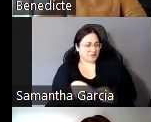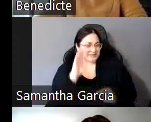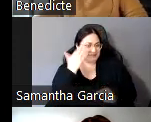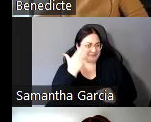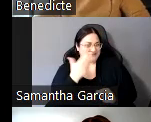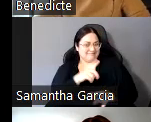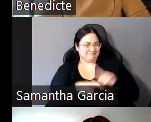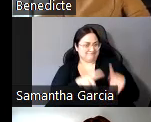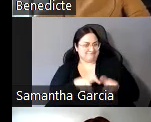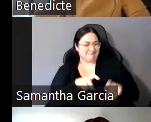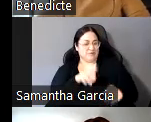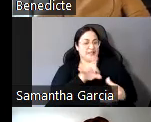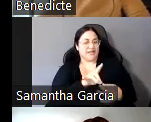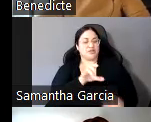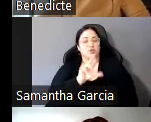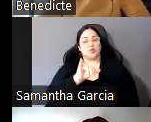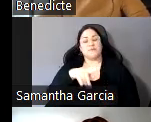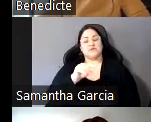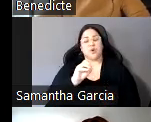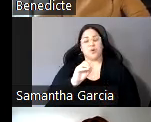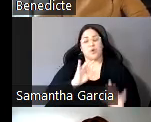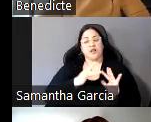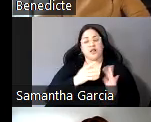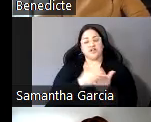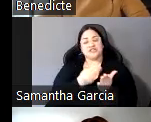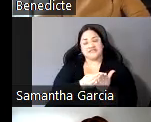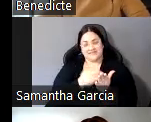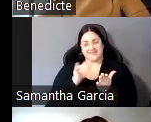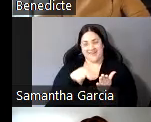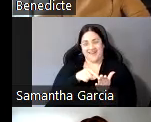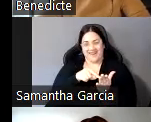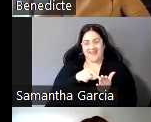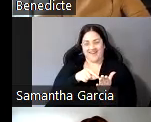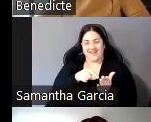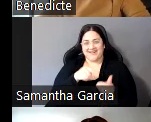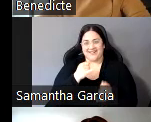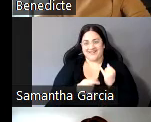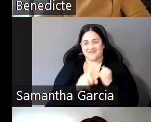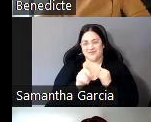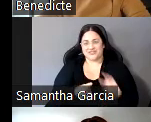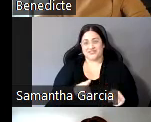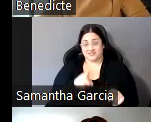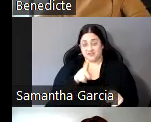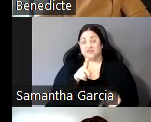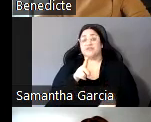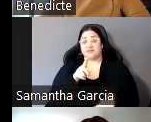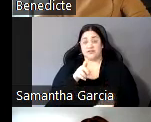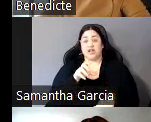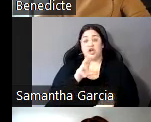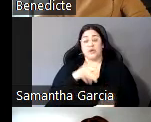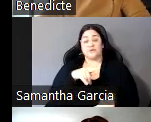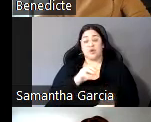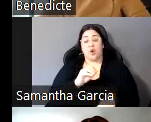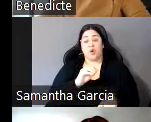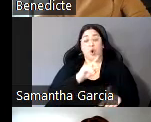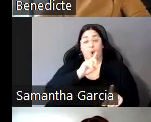of questions about crypto scams. And I see the last one here says, are crypto scams targeting seniors other than online, like on the